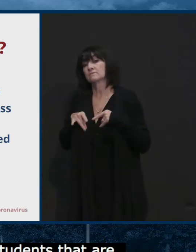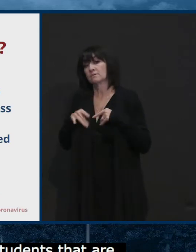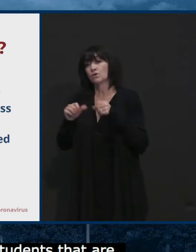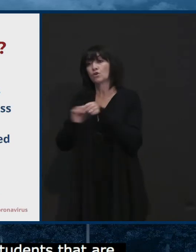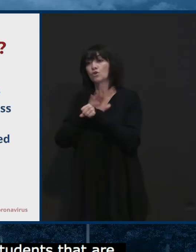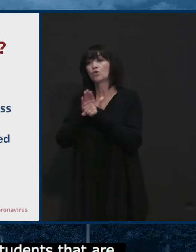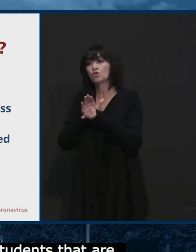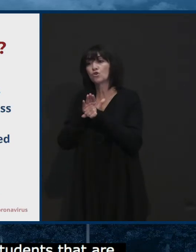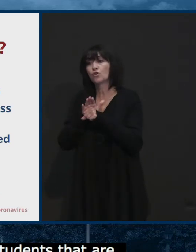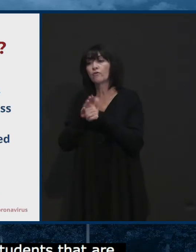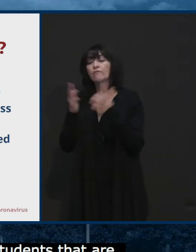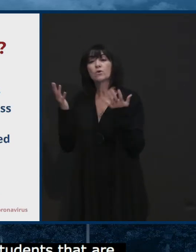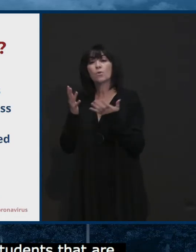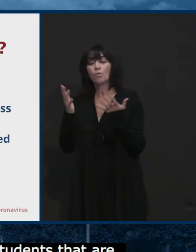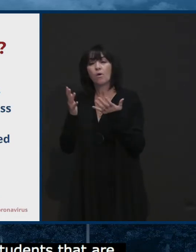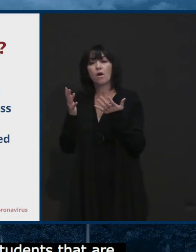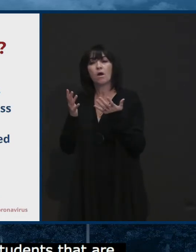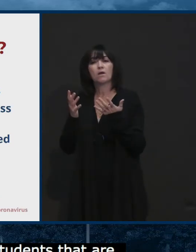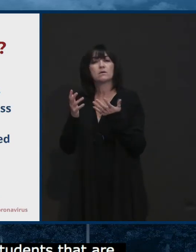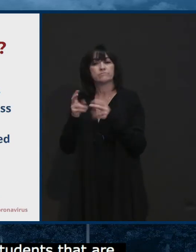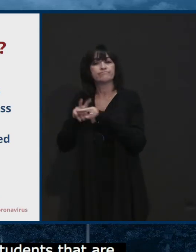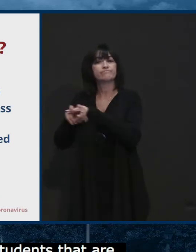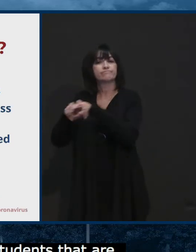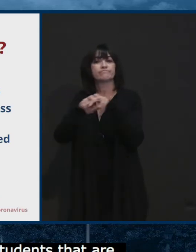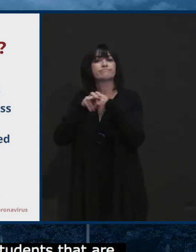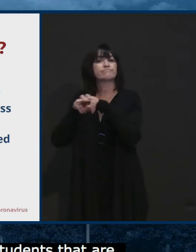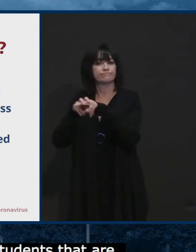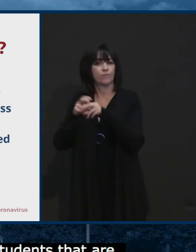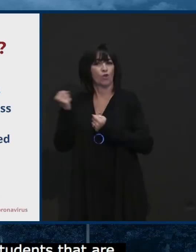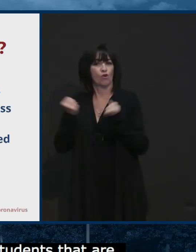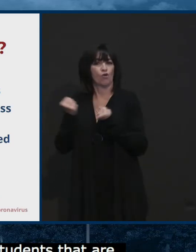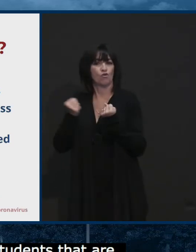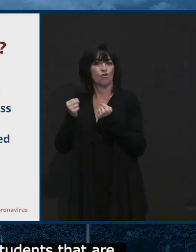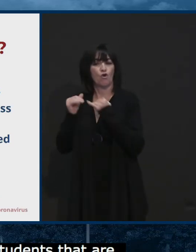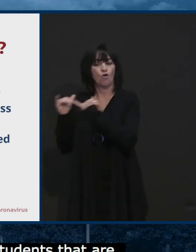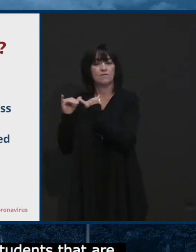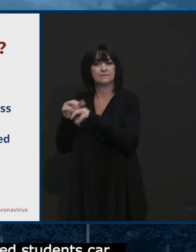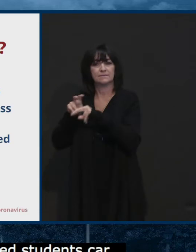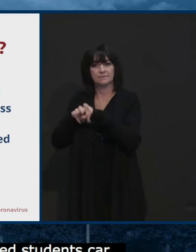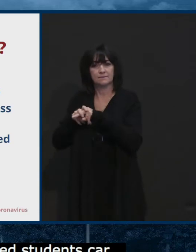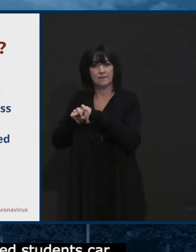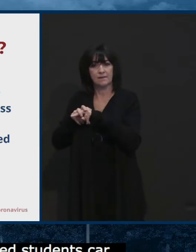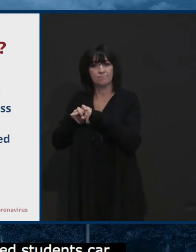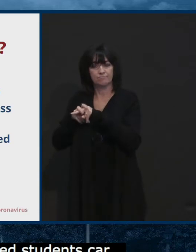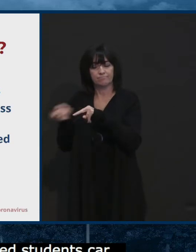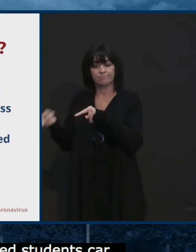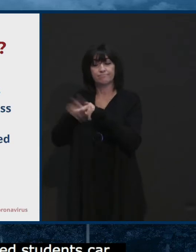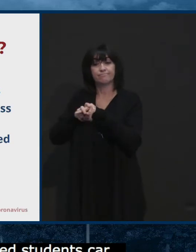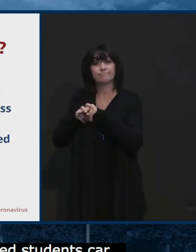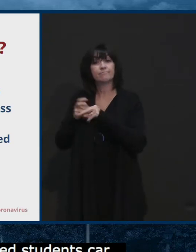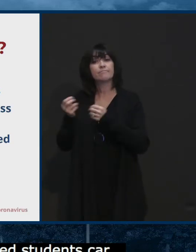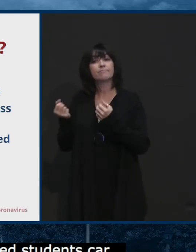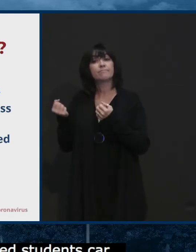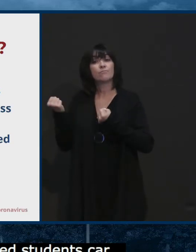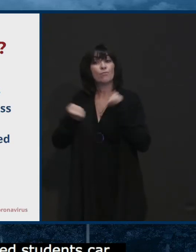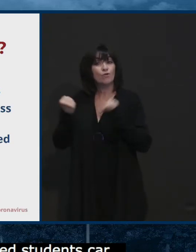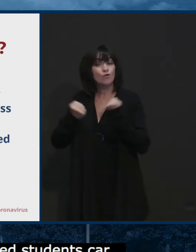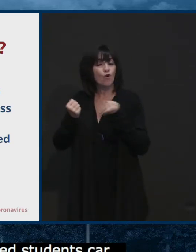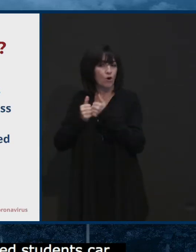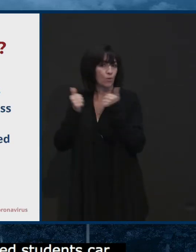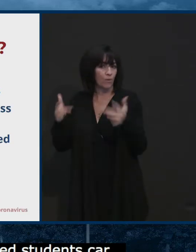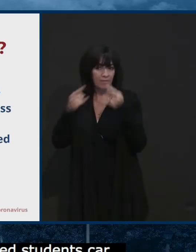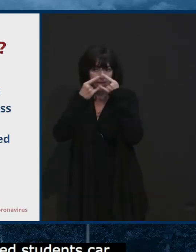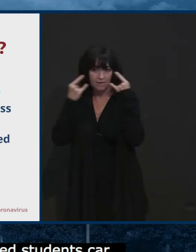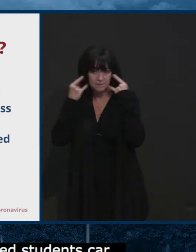have involved students carpooling without masks, so that's a higher risk setting than I think people are realizing. Got to have